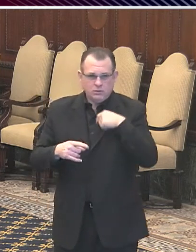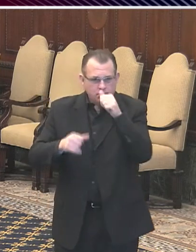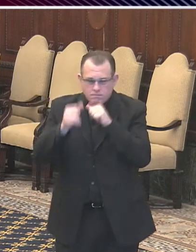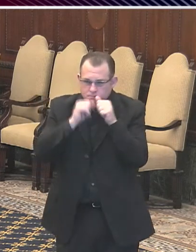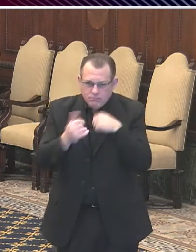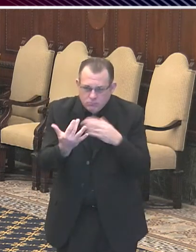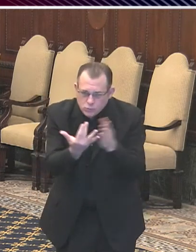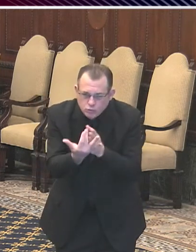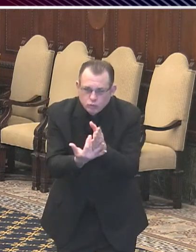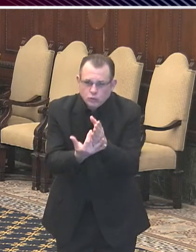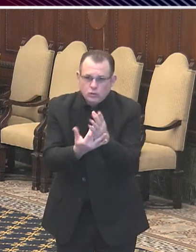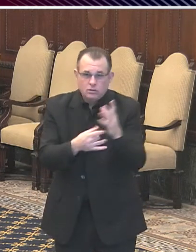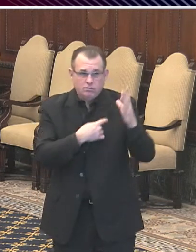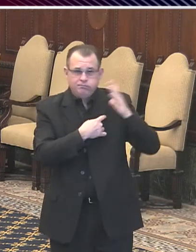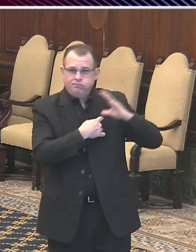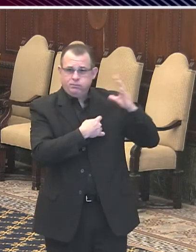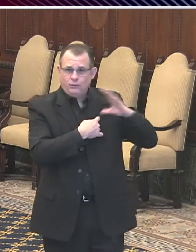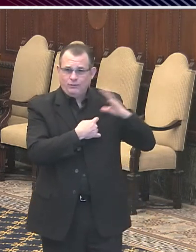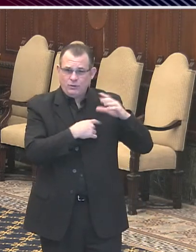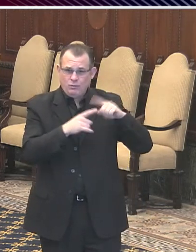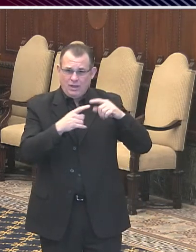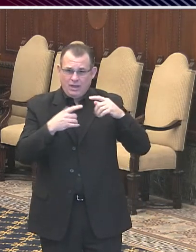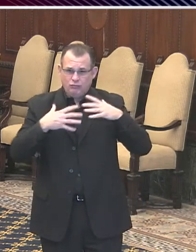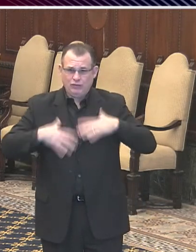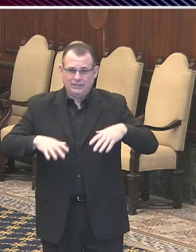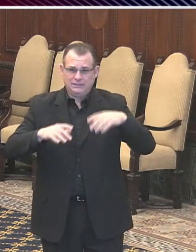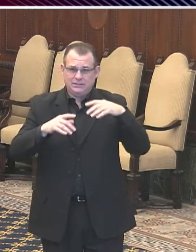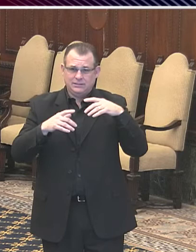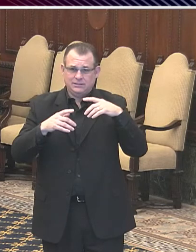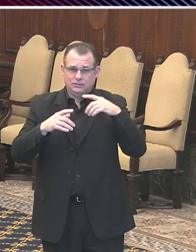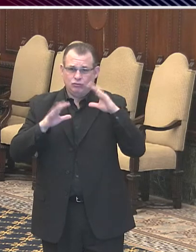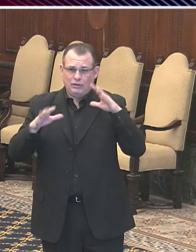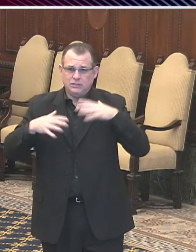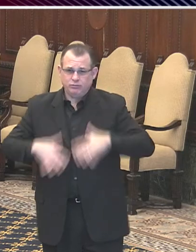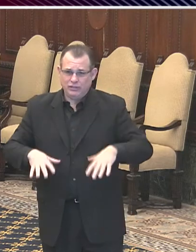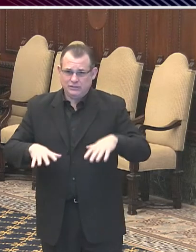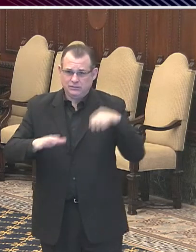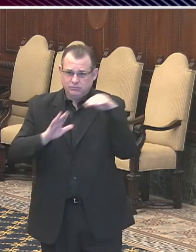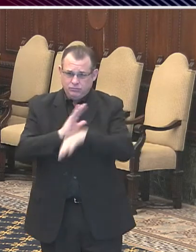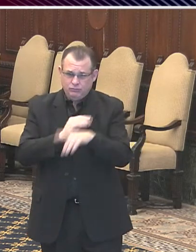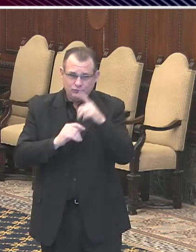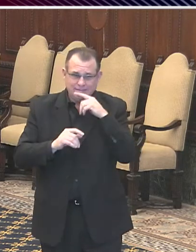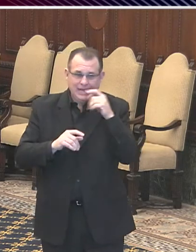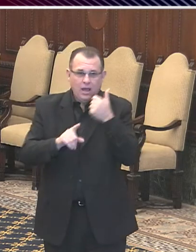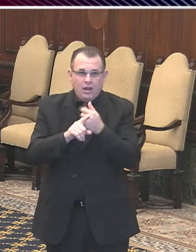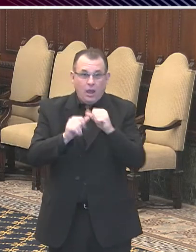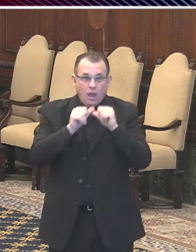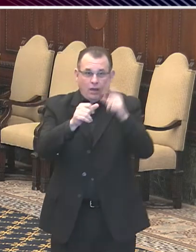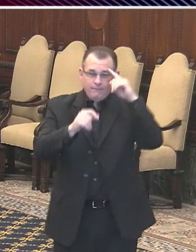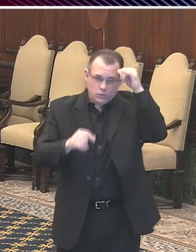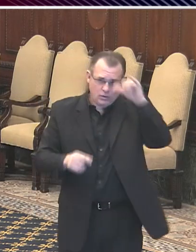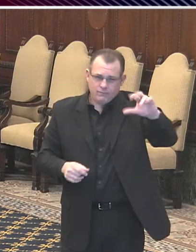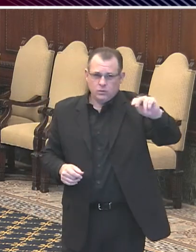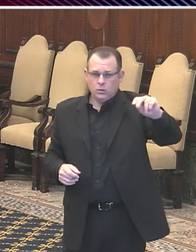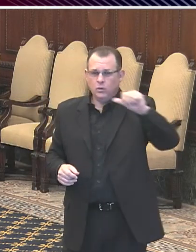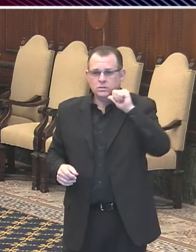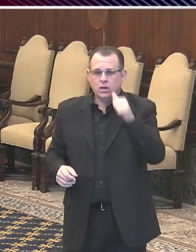similar situations that we've come out of it. So it won't be forever, but it will be painful. You're hopeful.